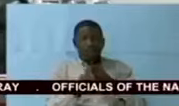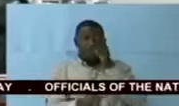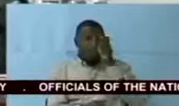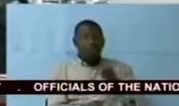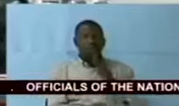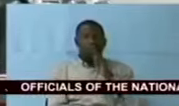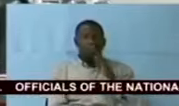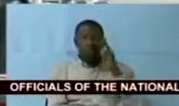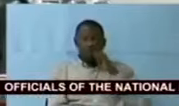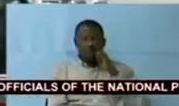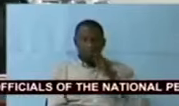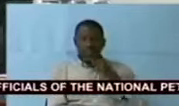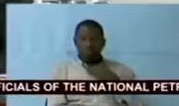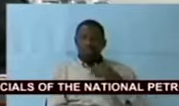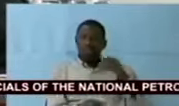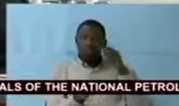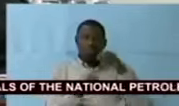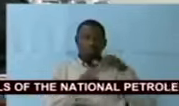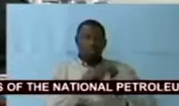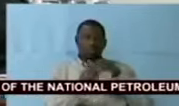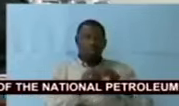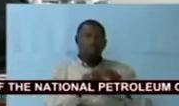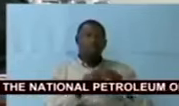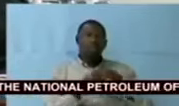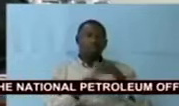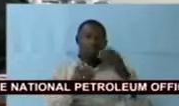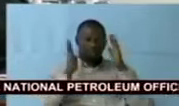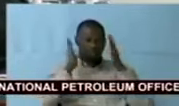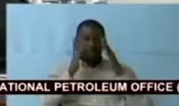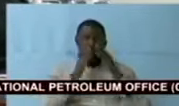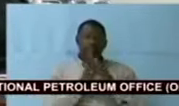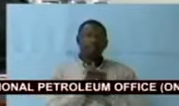in trouble. You have chasing trouble, so I let it go.